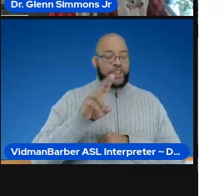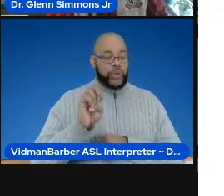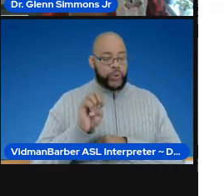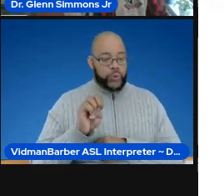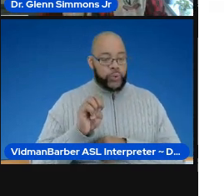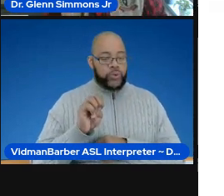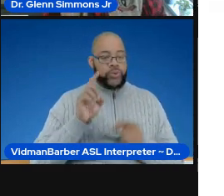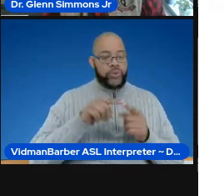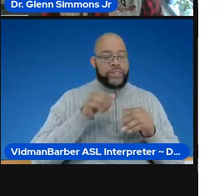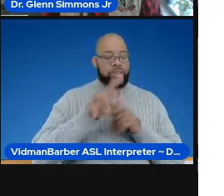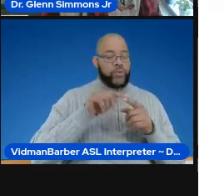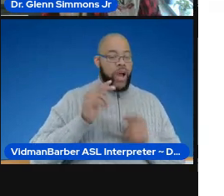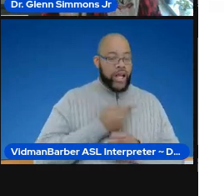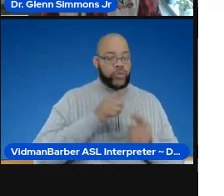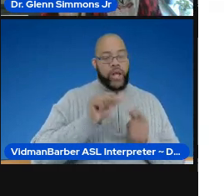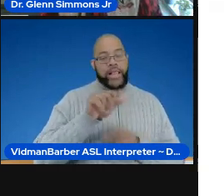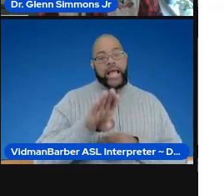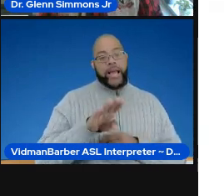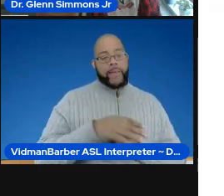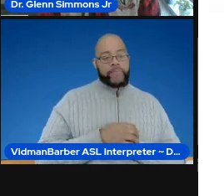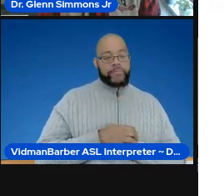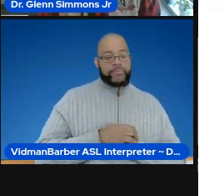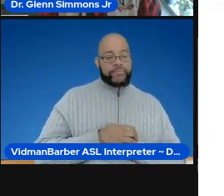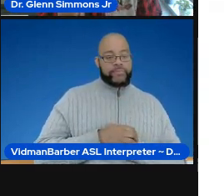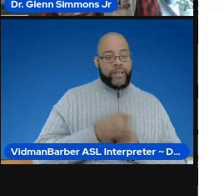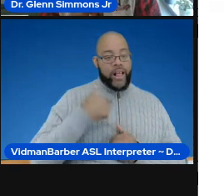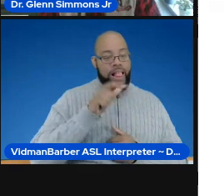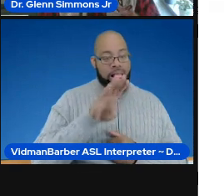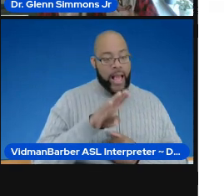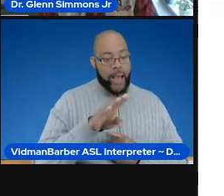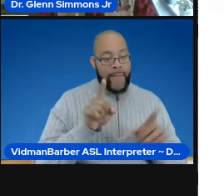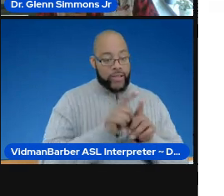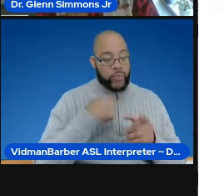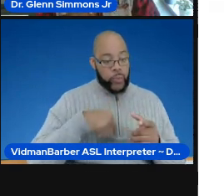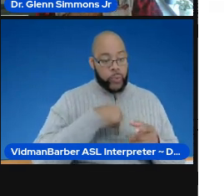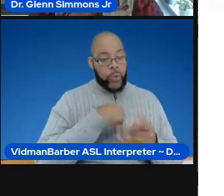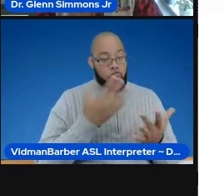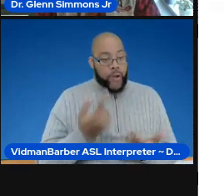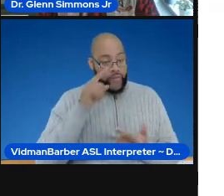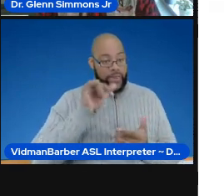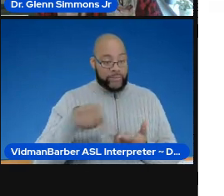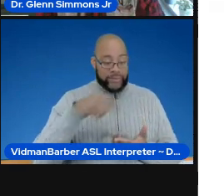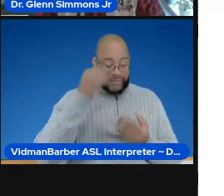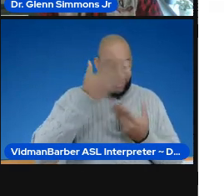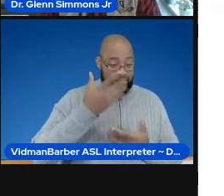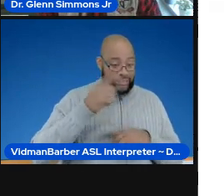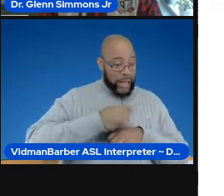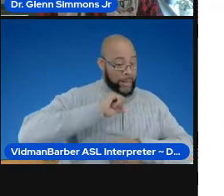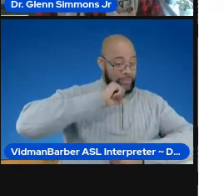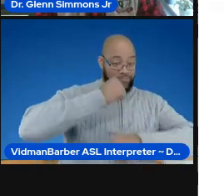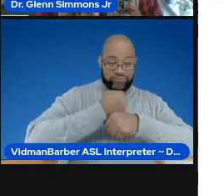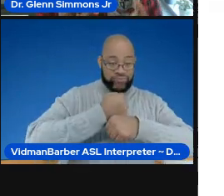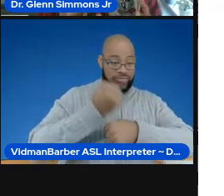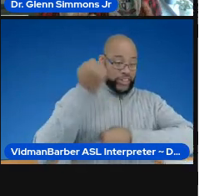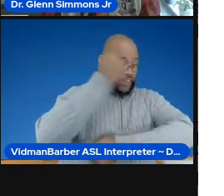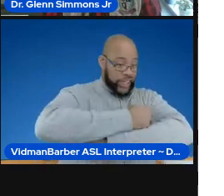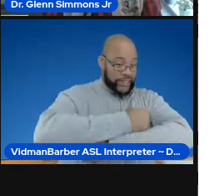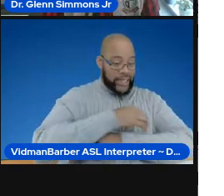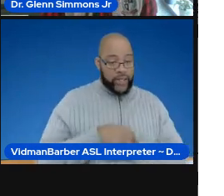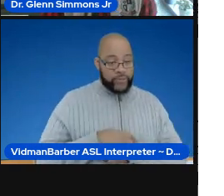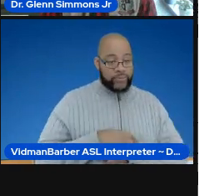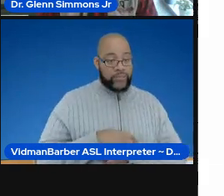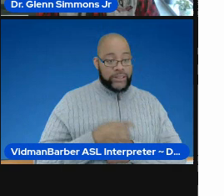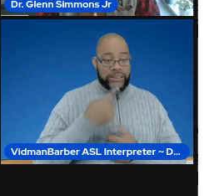to send to us to our laboratory. And our lab, as we were kind of waiting for them to tell us time to lock it up, time to shut down, we're